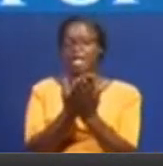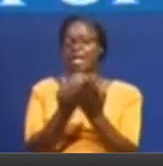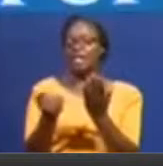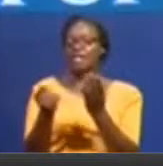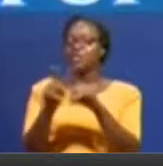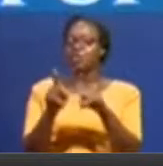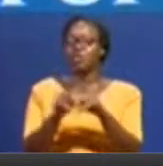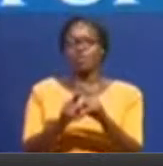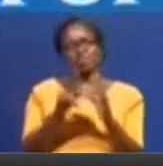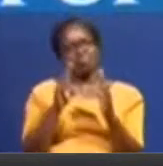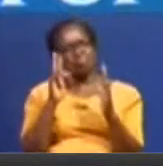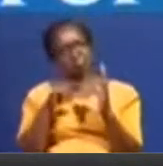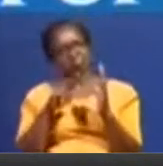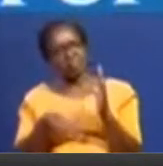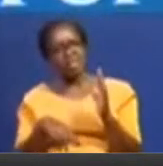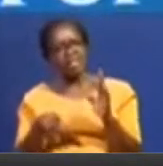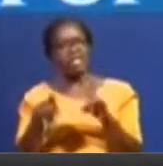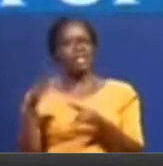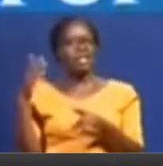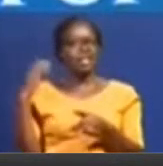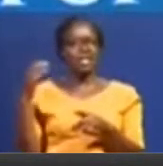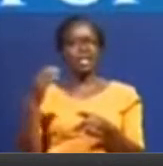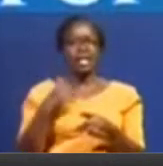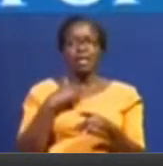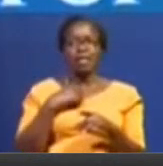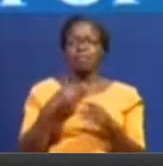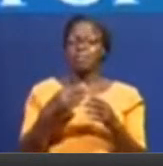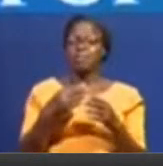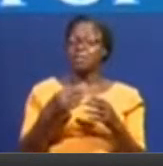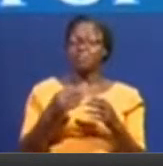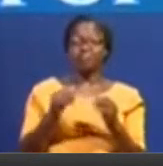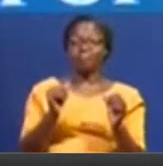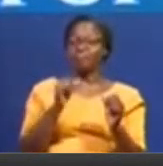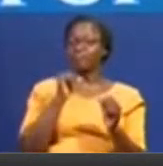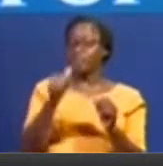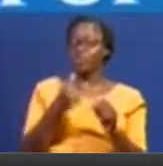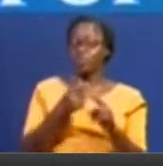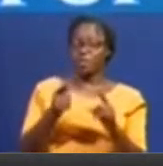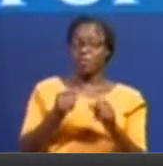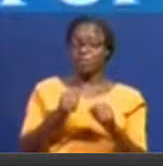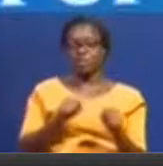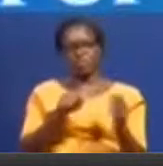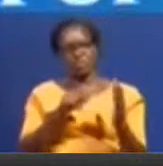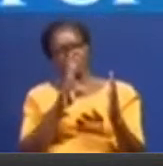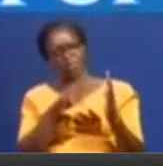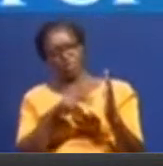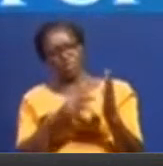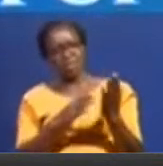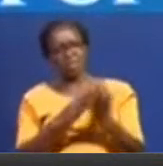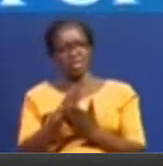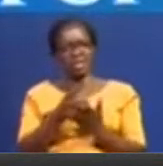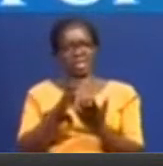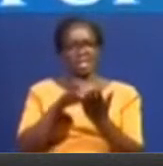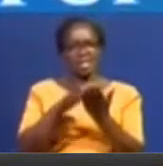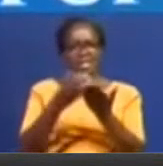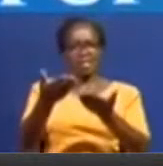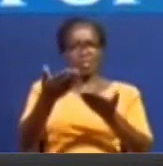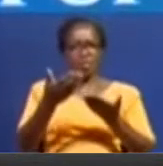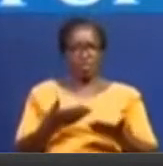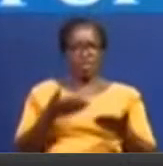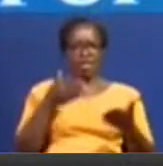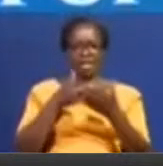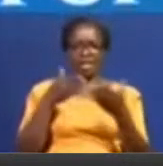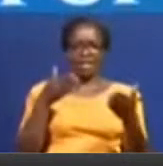able to look through, although as the chair you may not be the one handling that, but you can be able to look through and see the kind of cases that have been filed